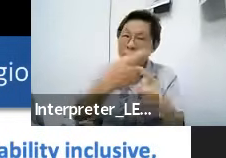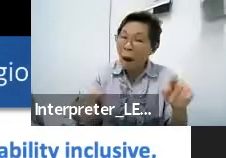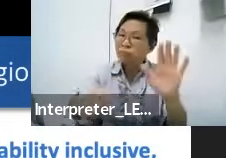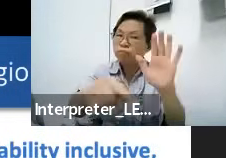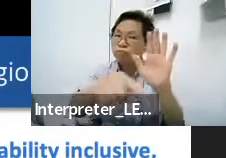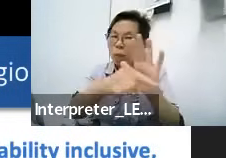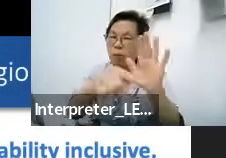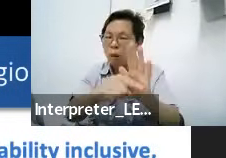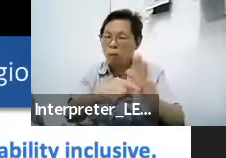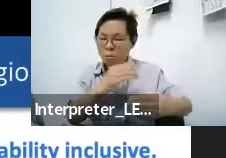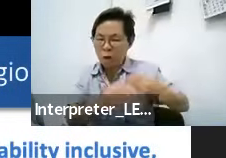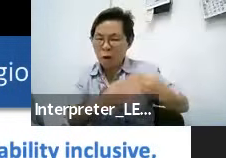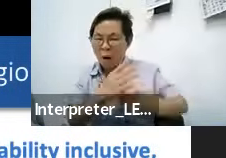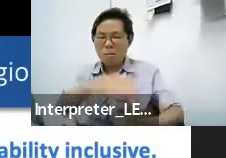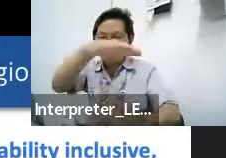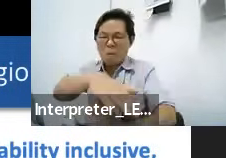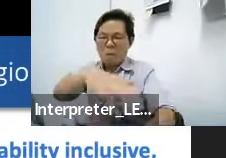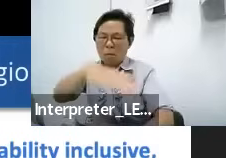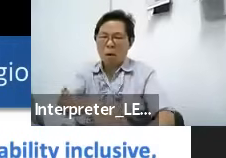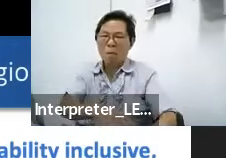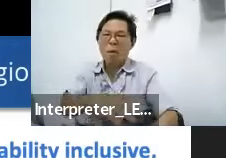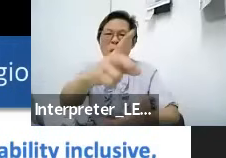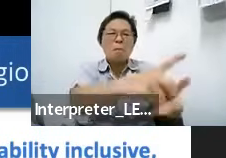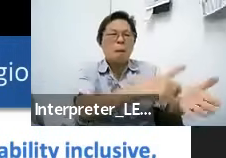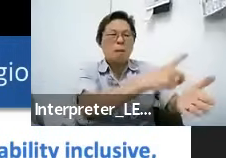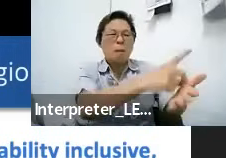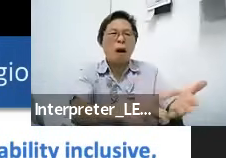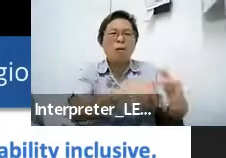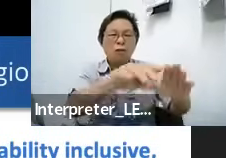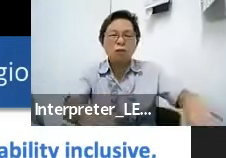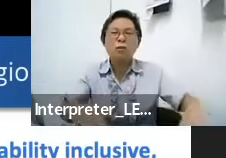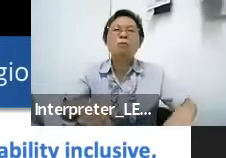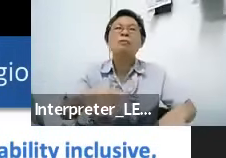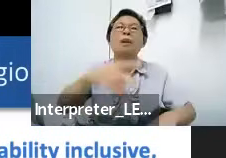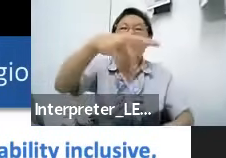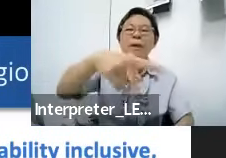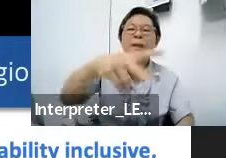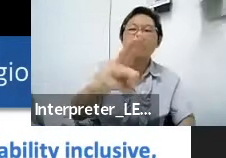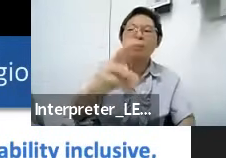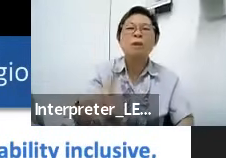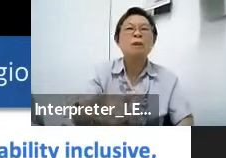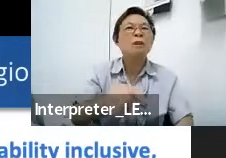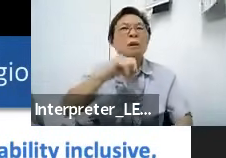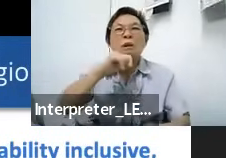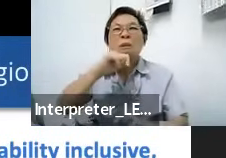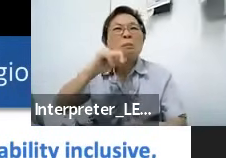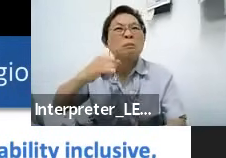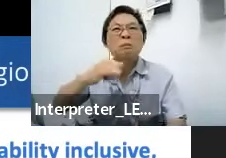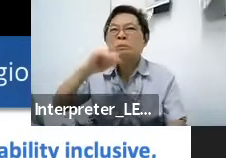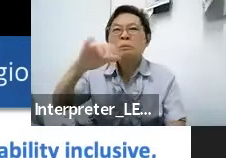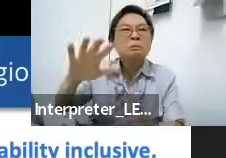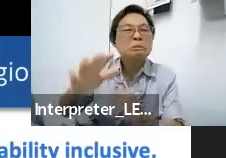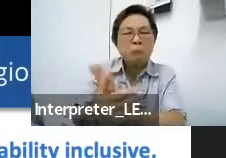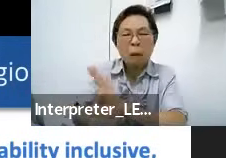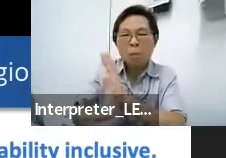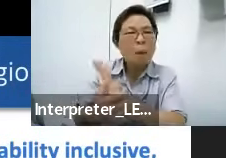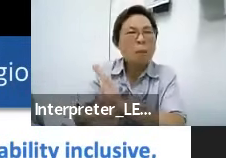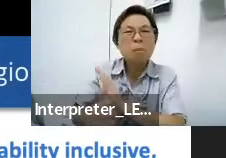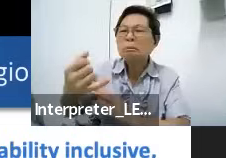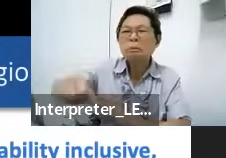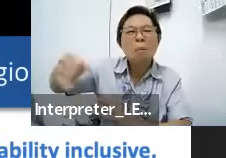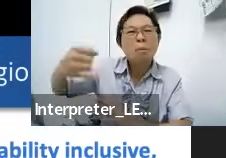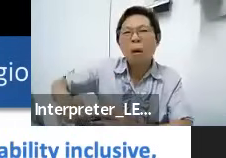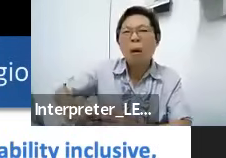and the discrimination towards children with disabilities. There's also a lack of capacity to design and implement